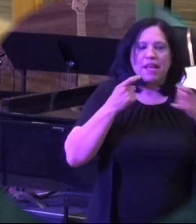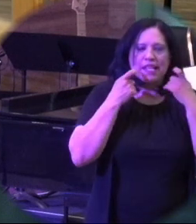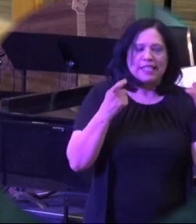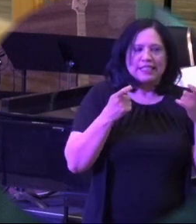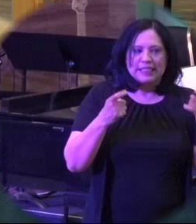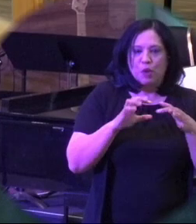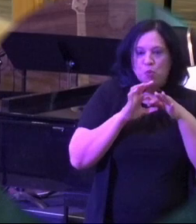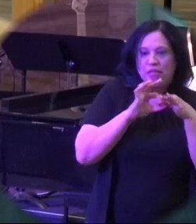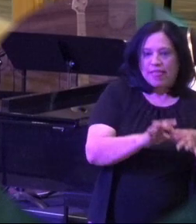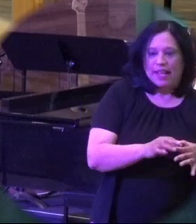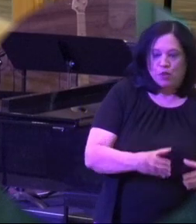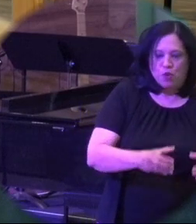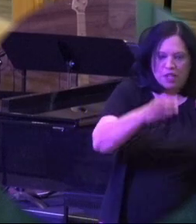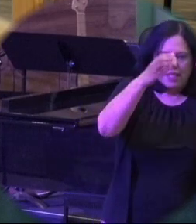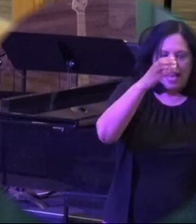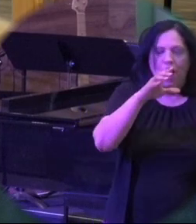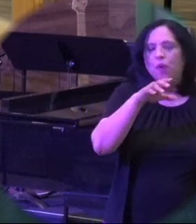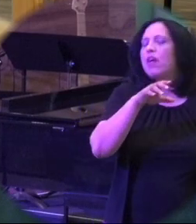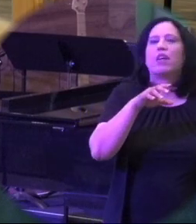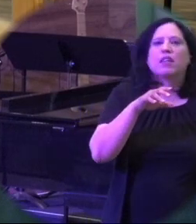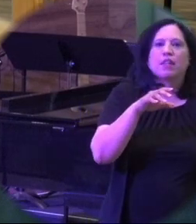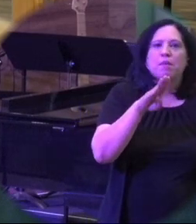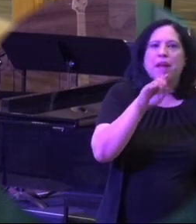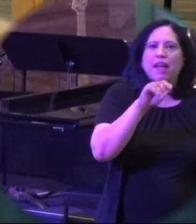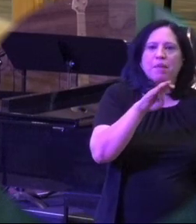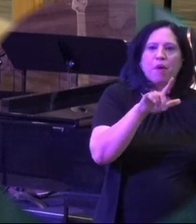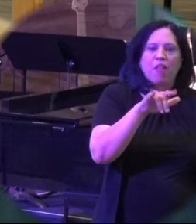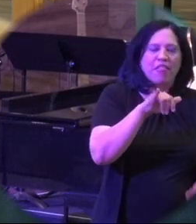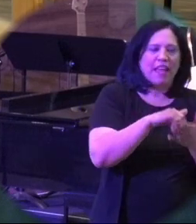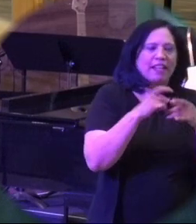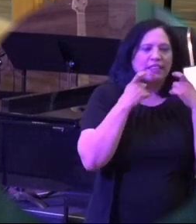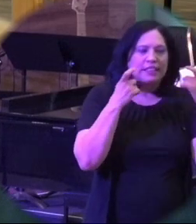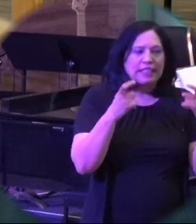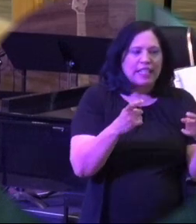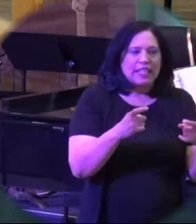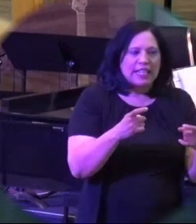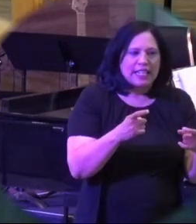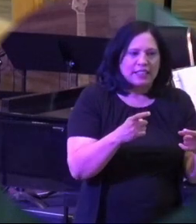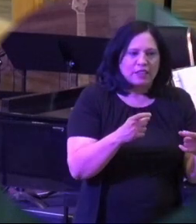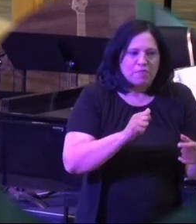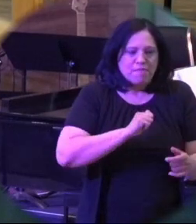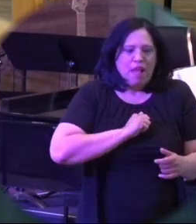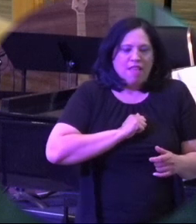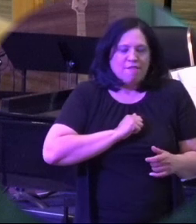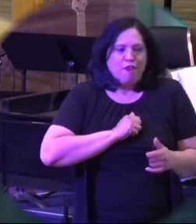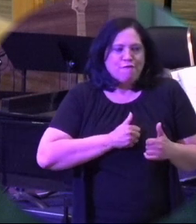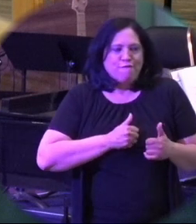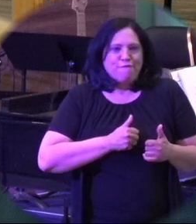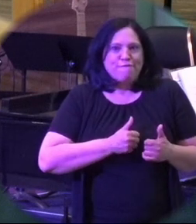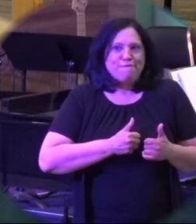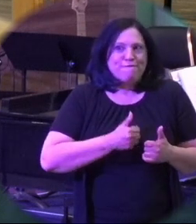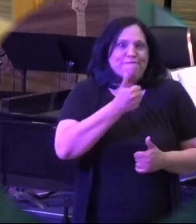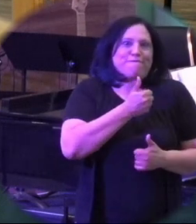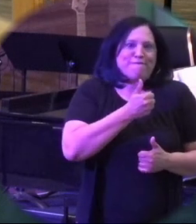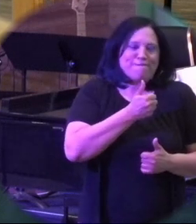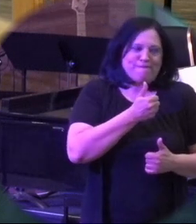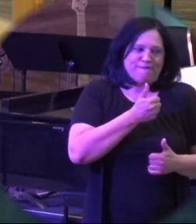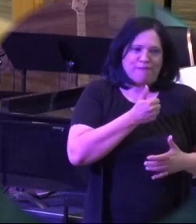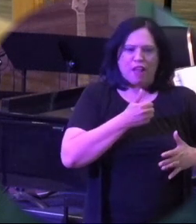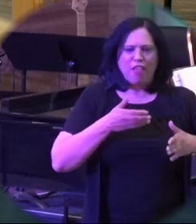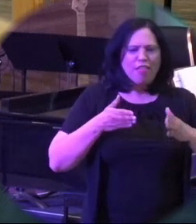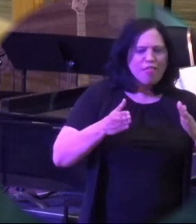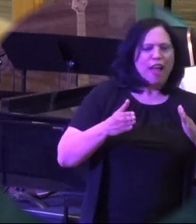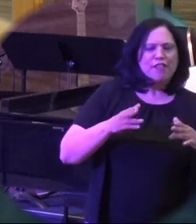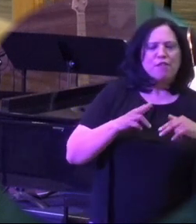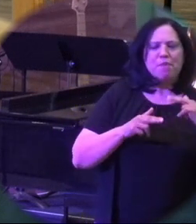and it is the sin of egocentrism or self-centeredness. Look at verse 4 with me. They said, come, let us build ourselves